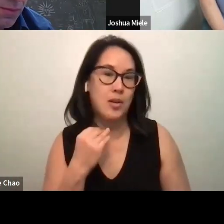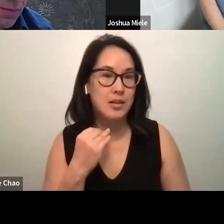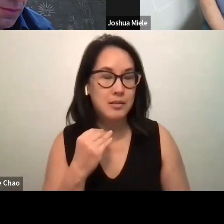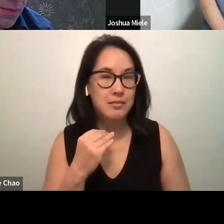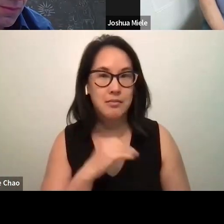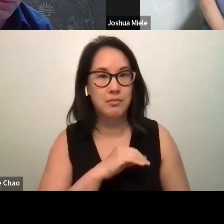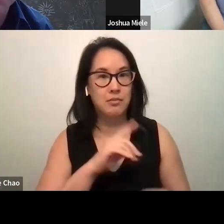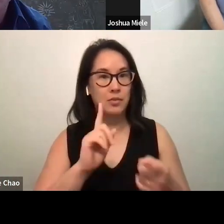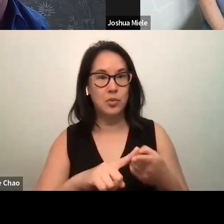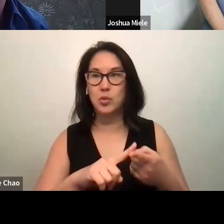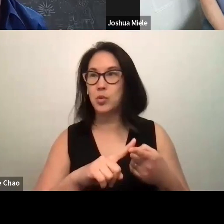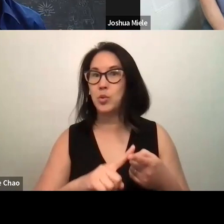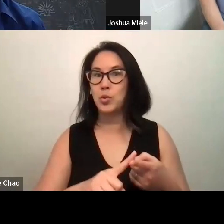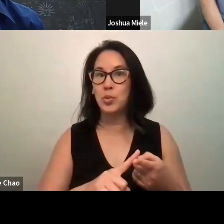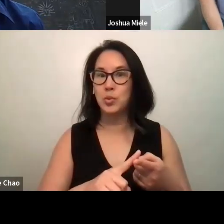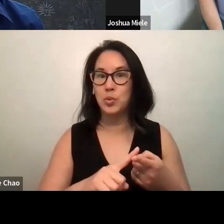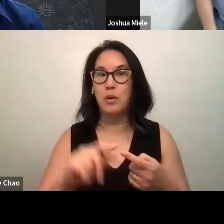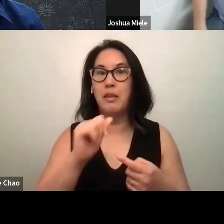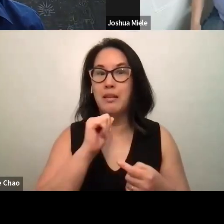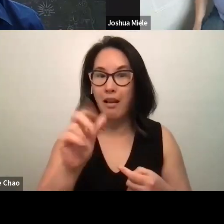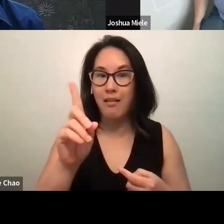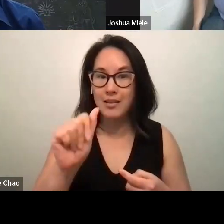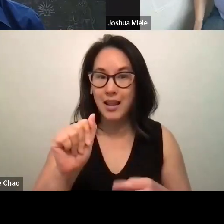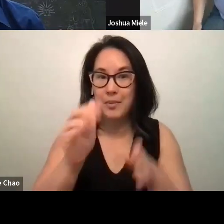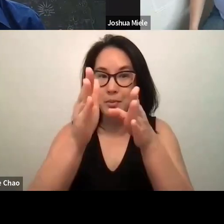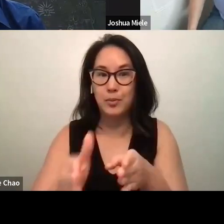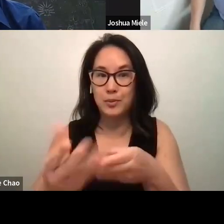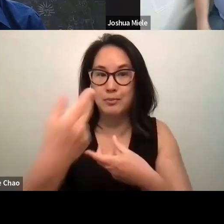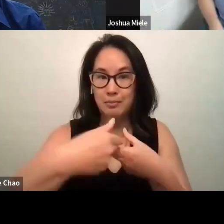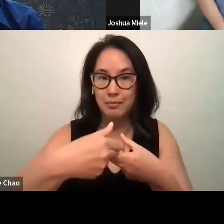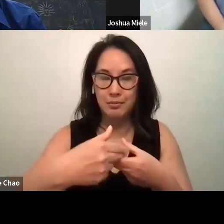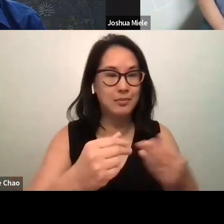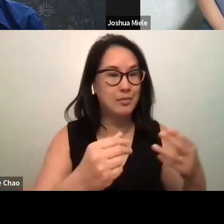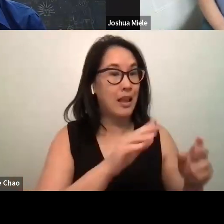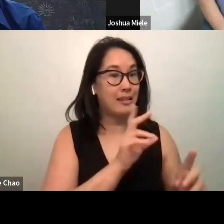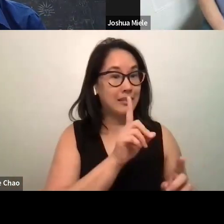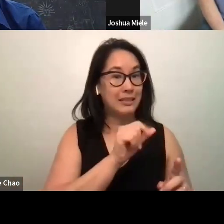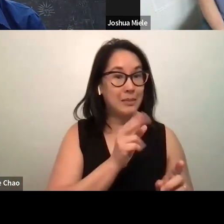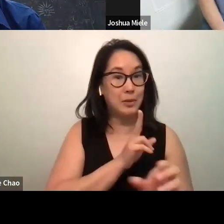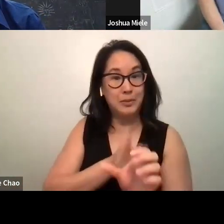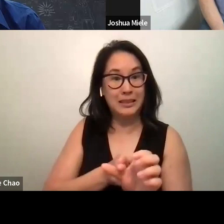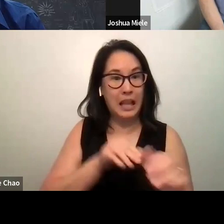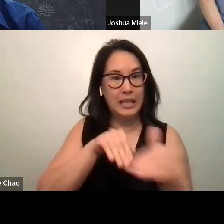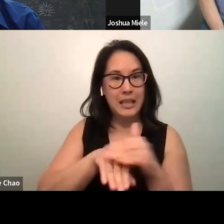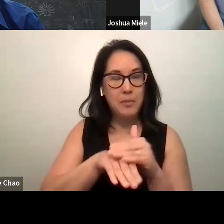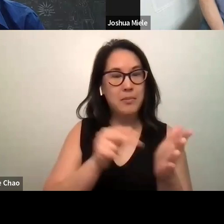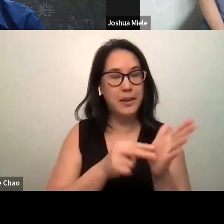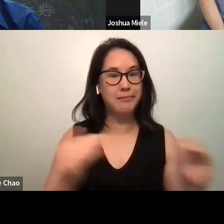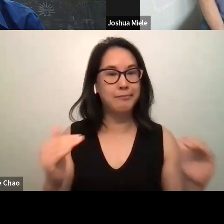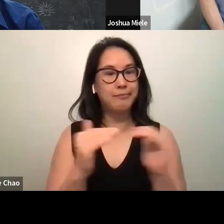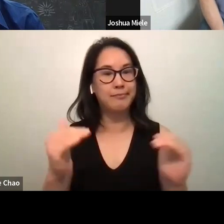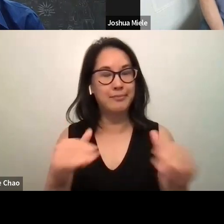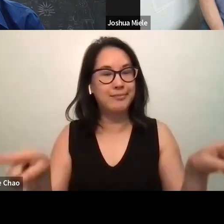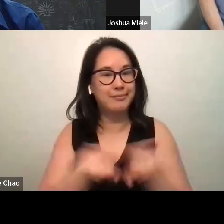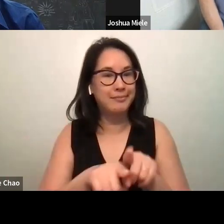the way the non-disabled participant would. And so that that includes